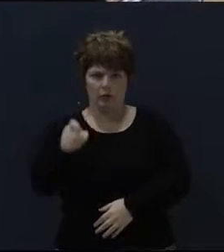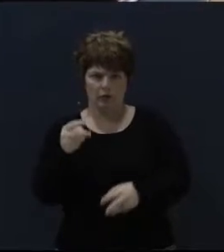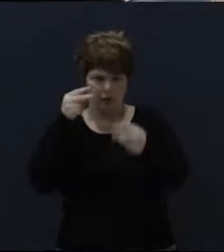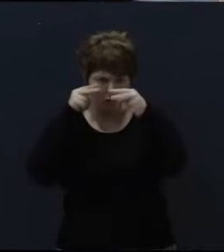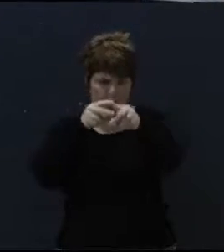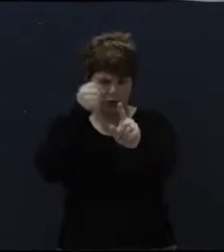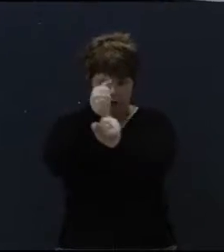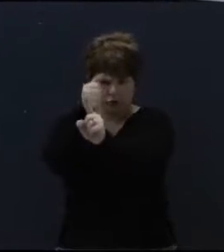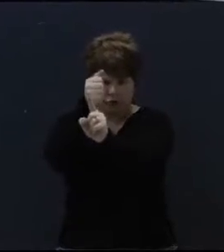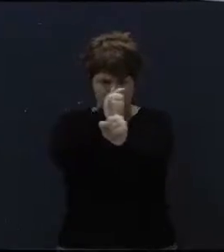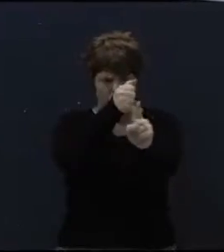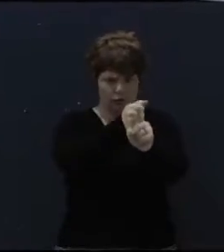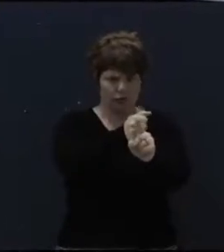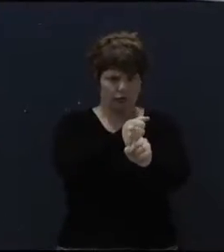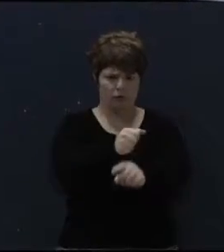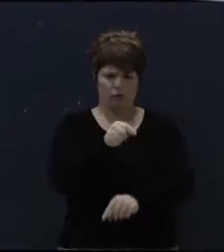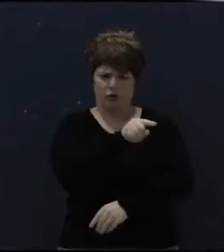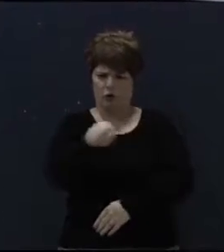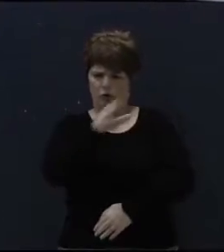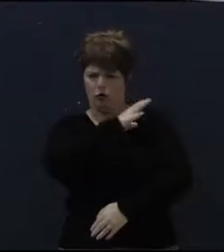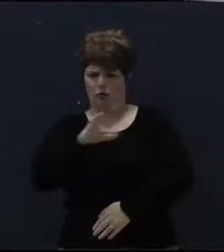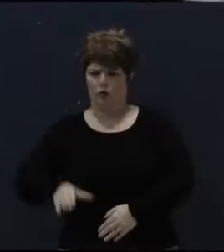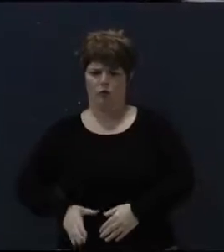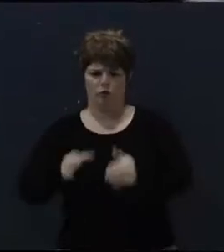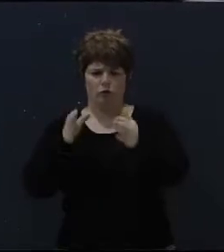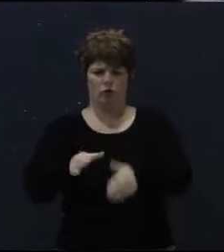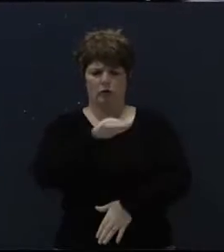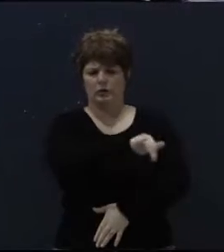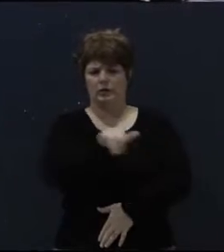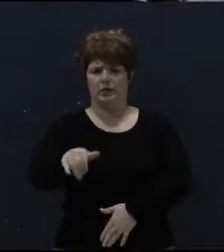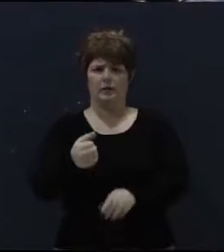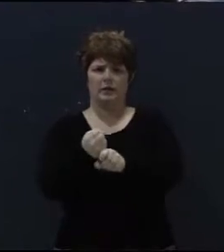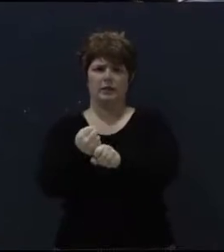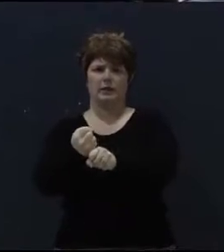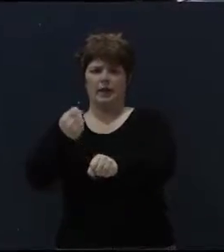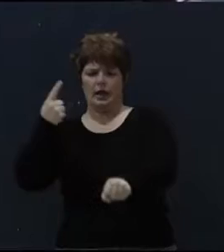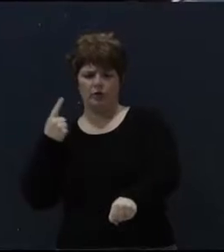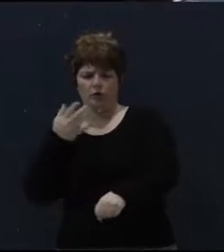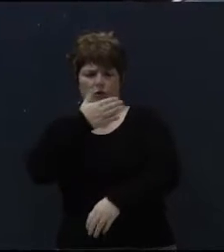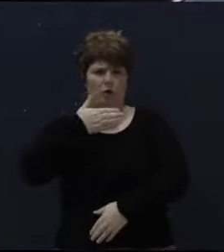yourself. Are you the Christian you were last year? Well, are you a better